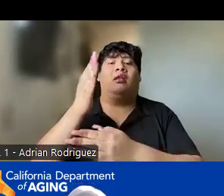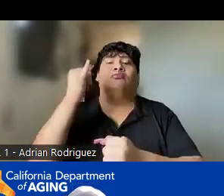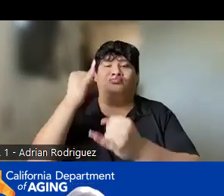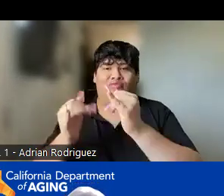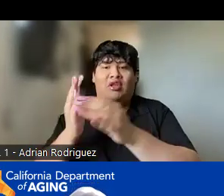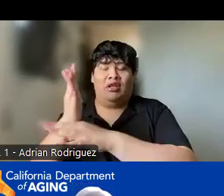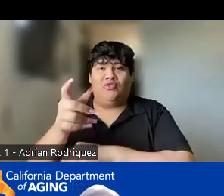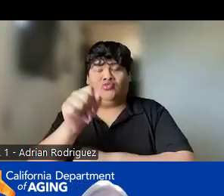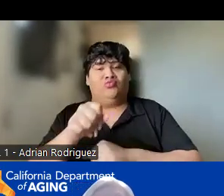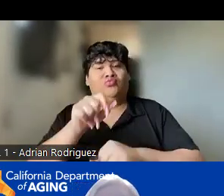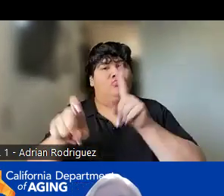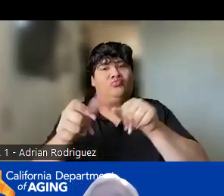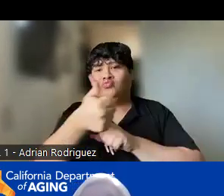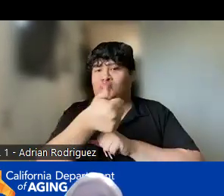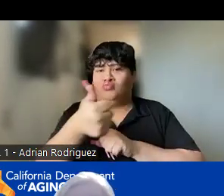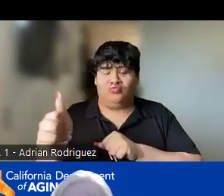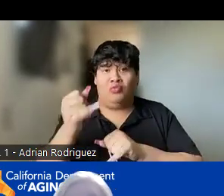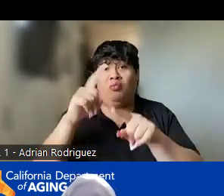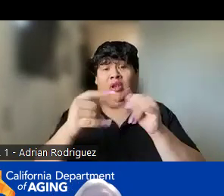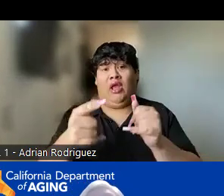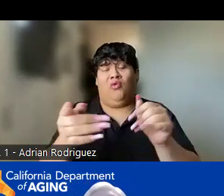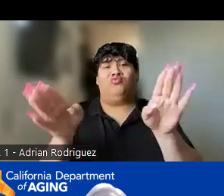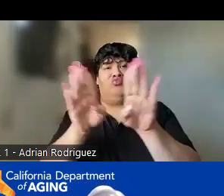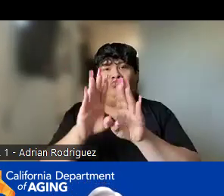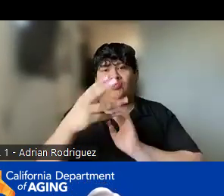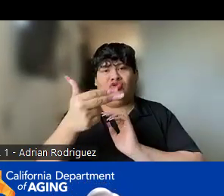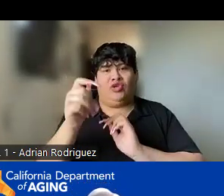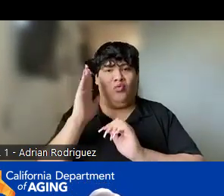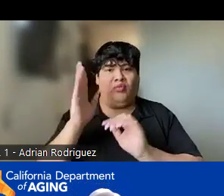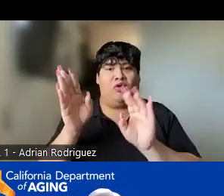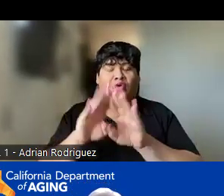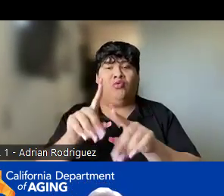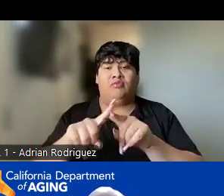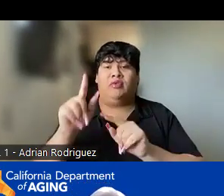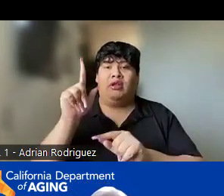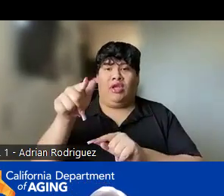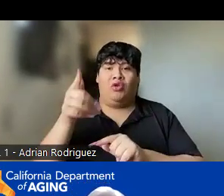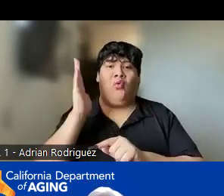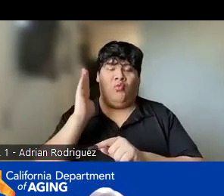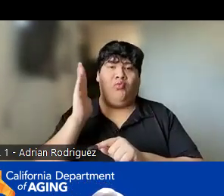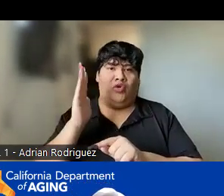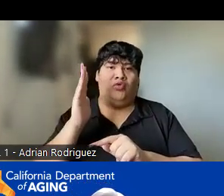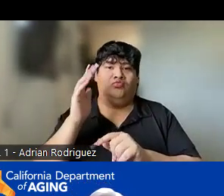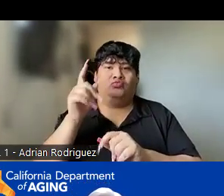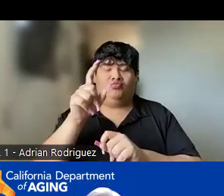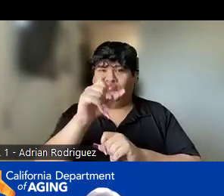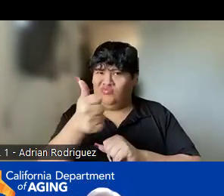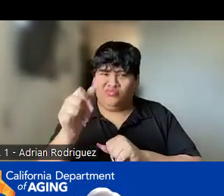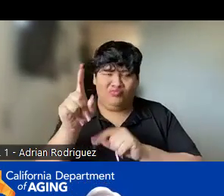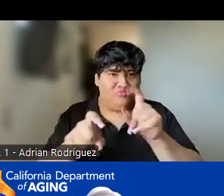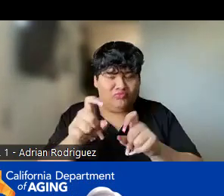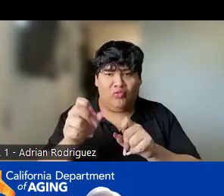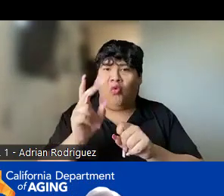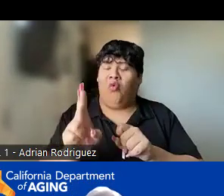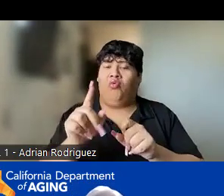of the agenda where we welcome your comments. Of course, at any time, you can send a written